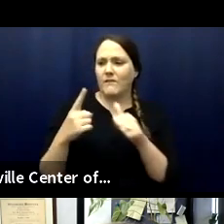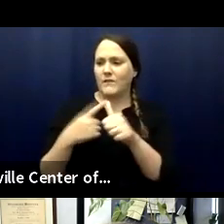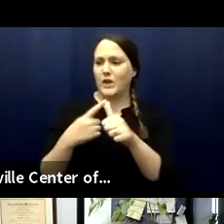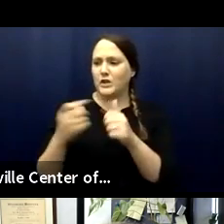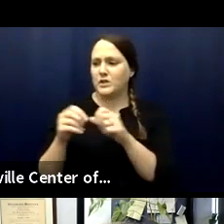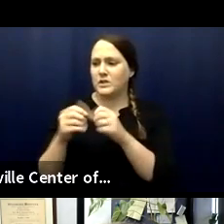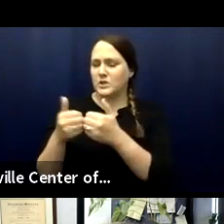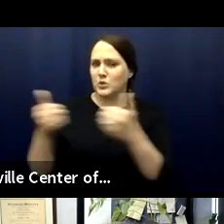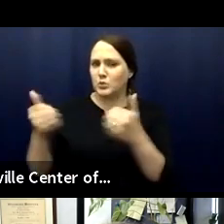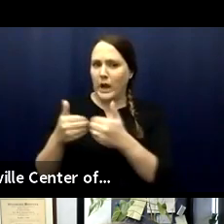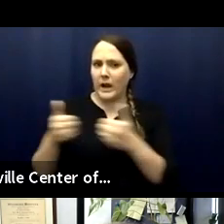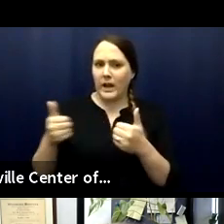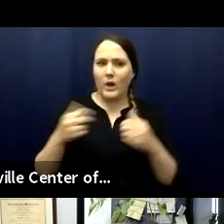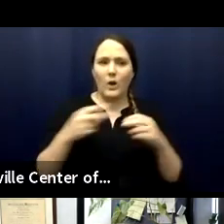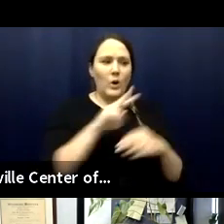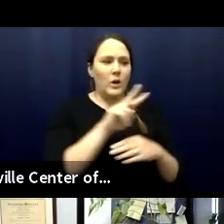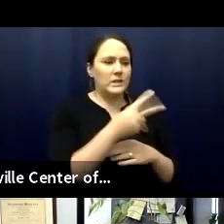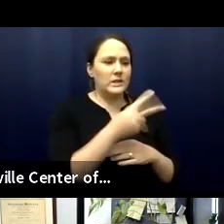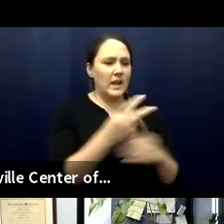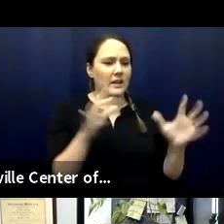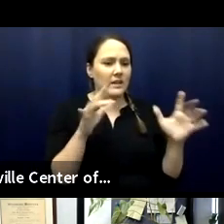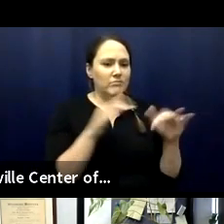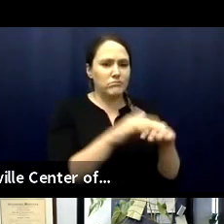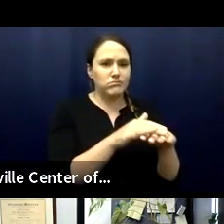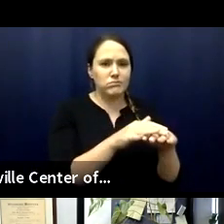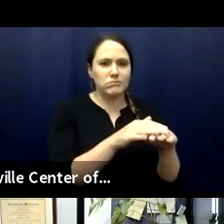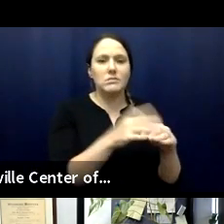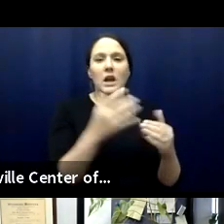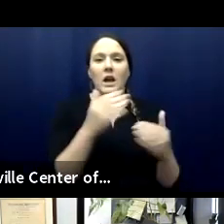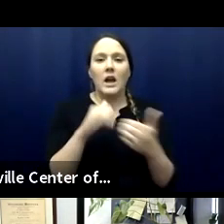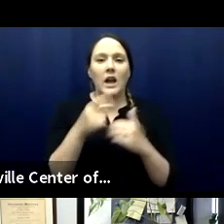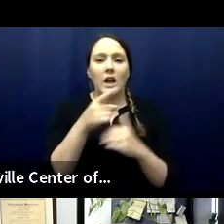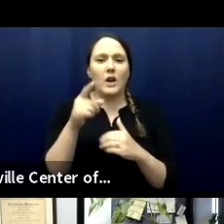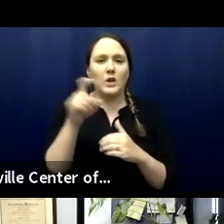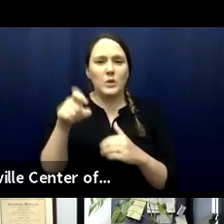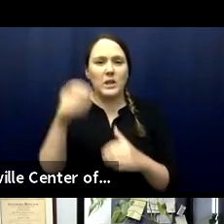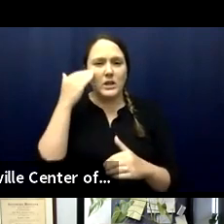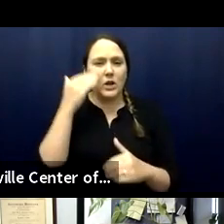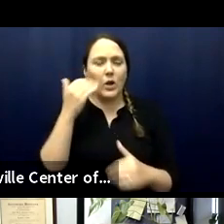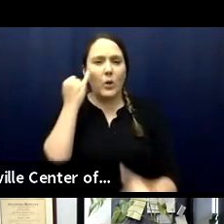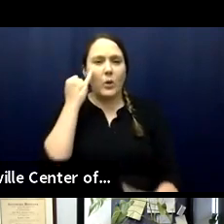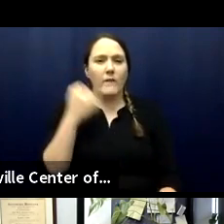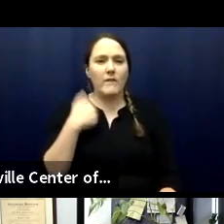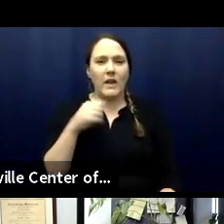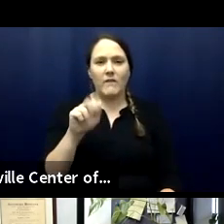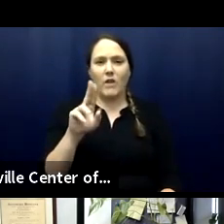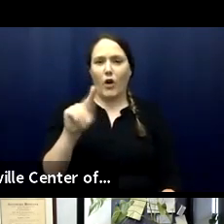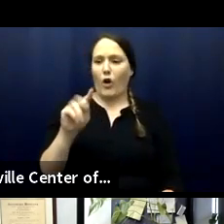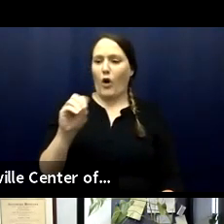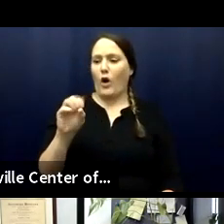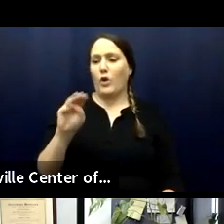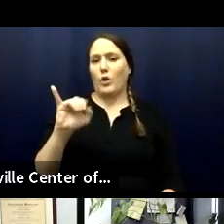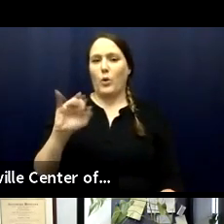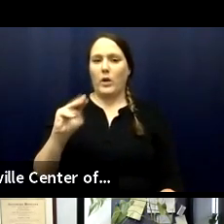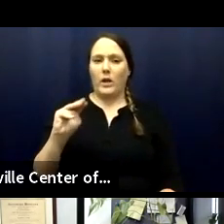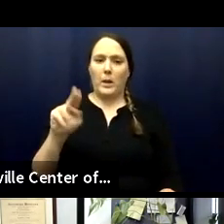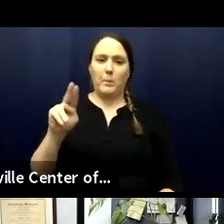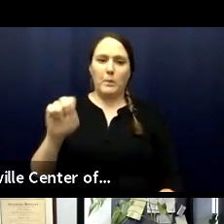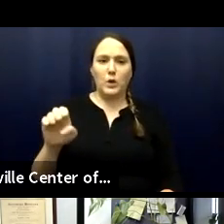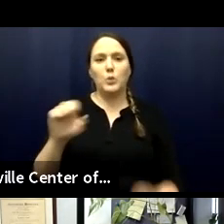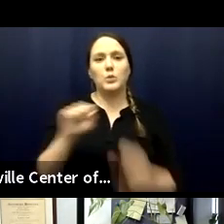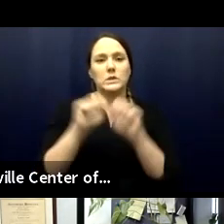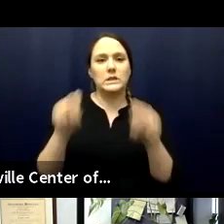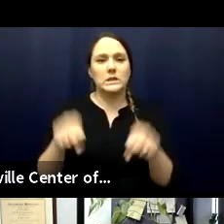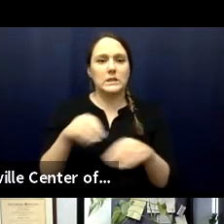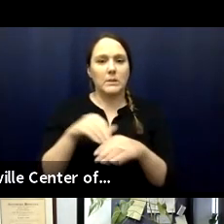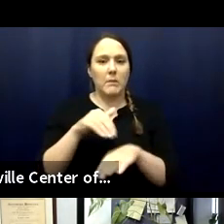packs people in. How does needing to know if I have an autoimmune system at the dentist? Right now, if I tell